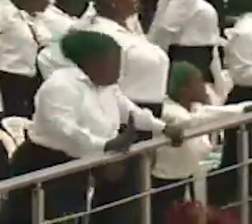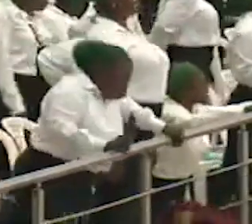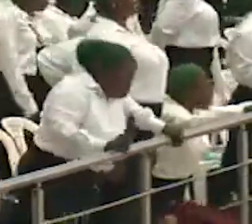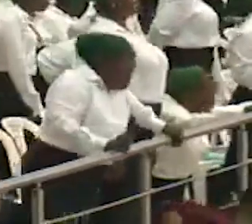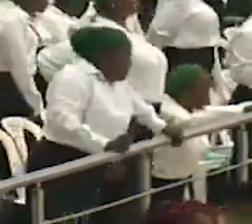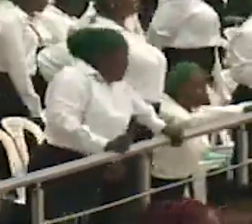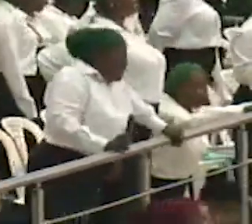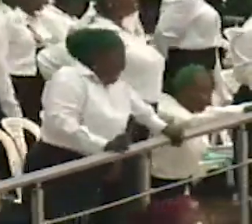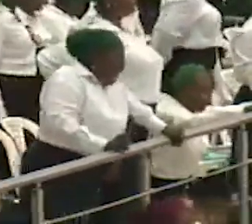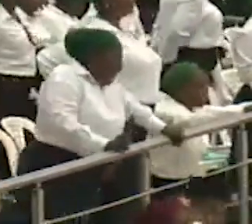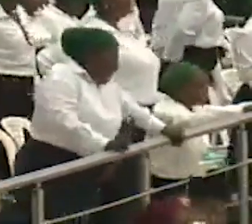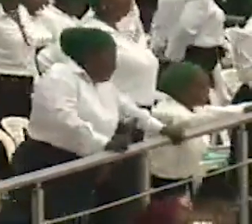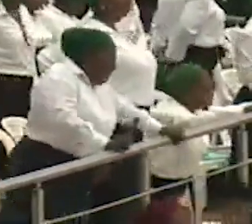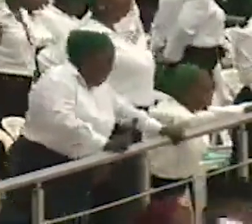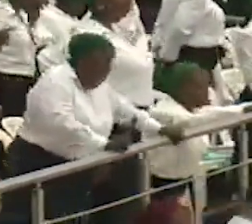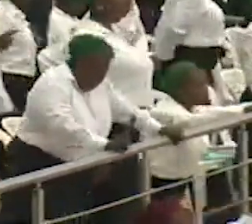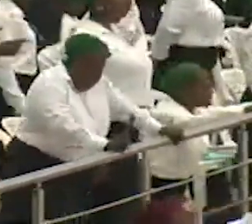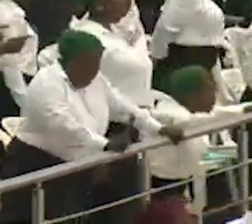Thank you.